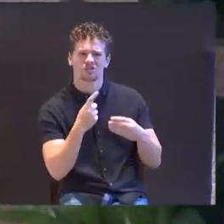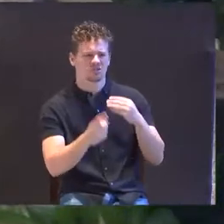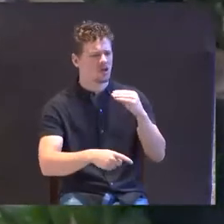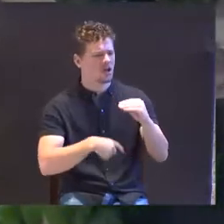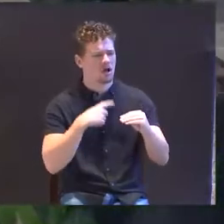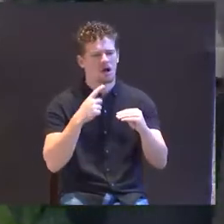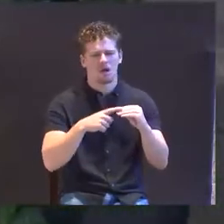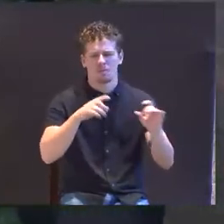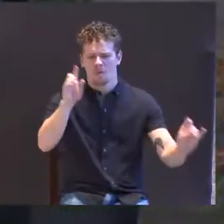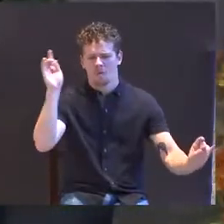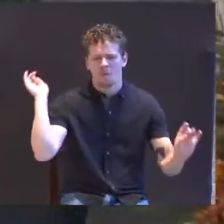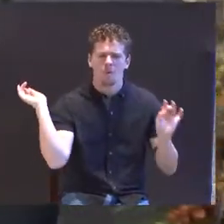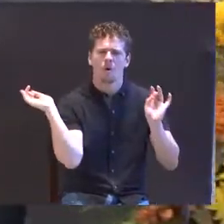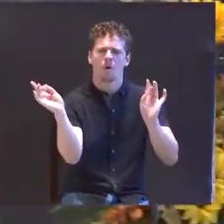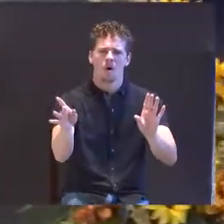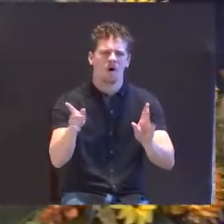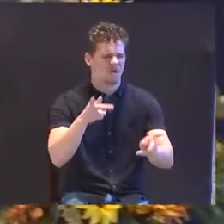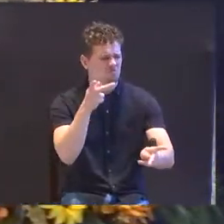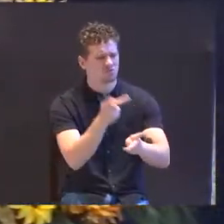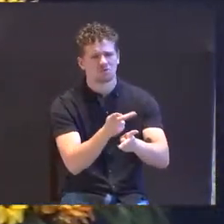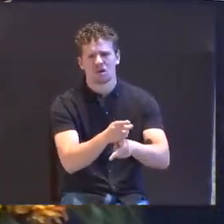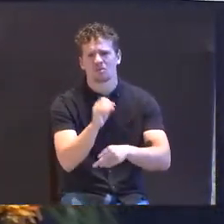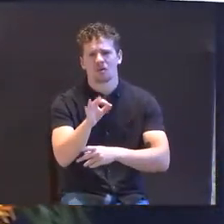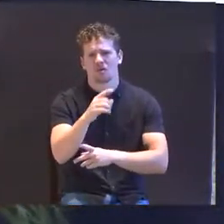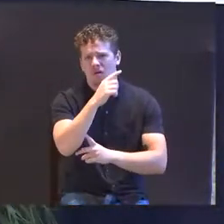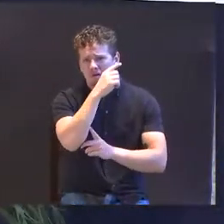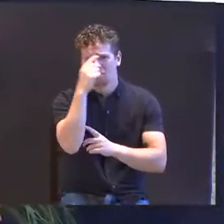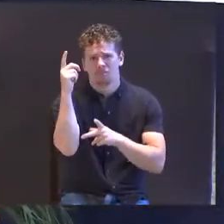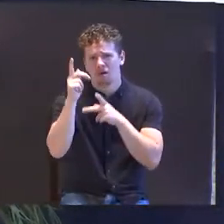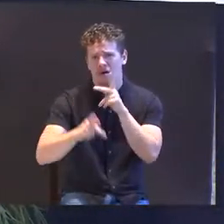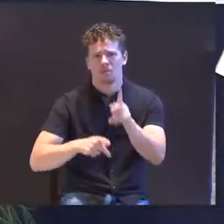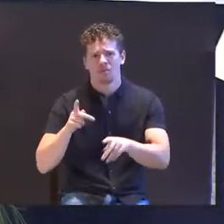horrendous treatment of blacks in the South.